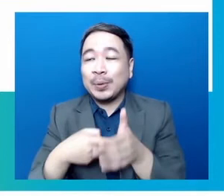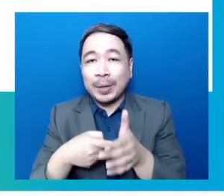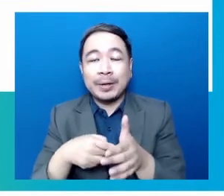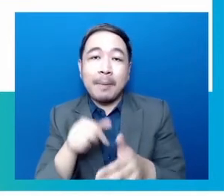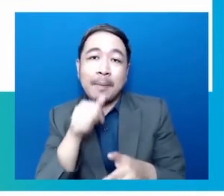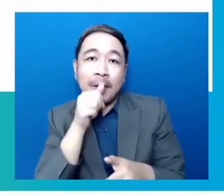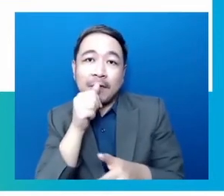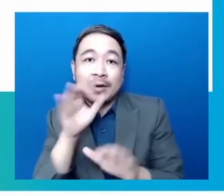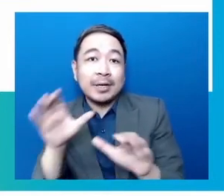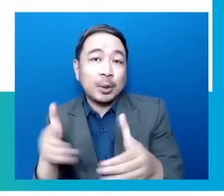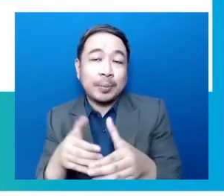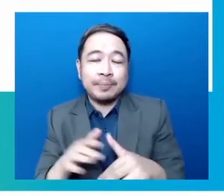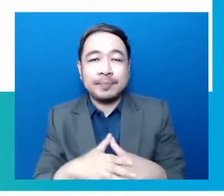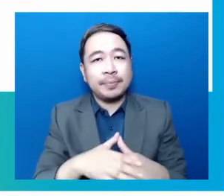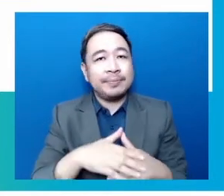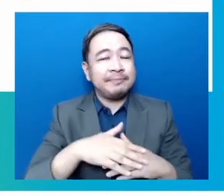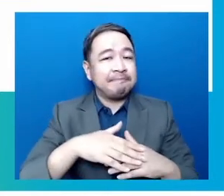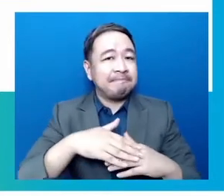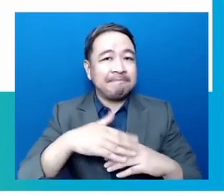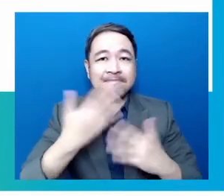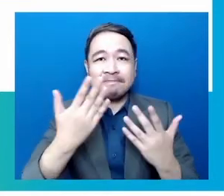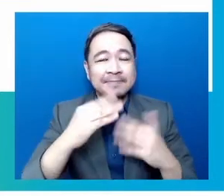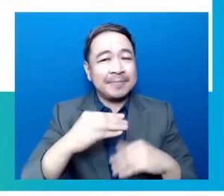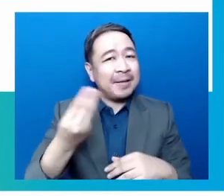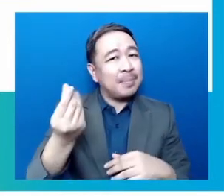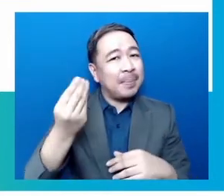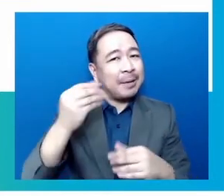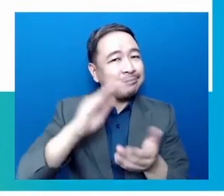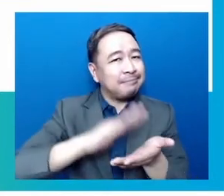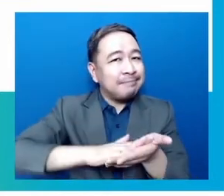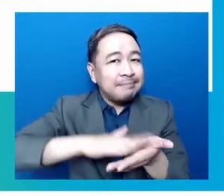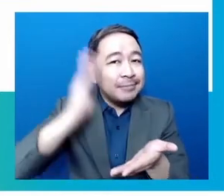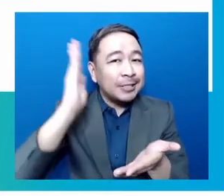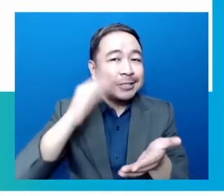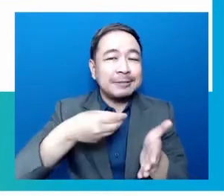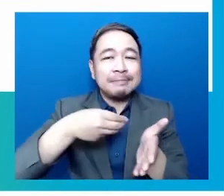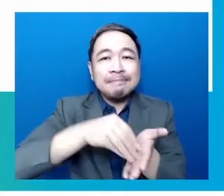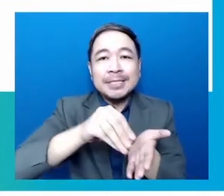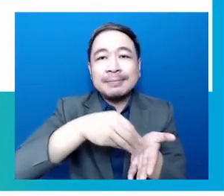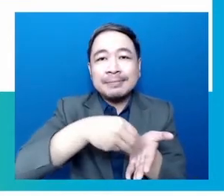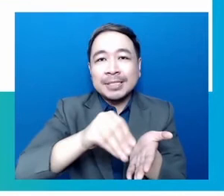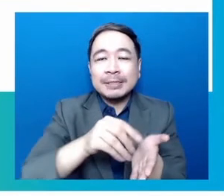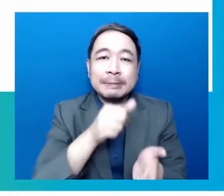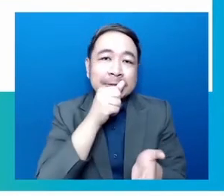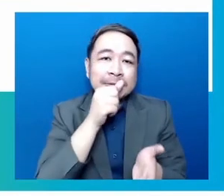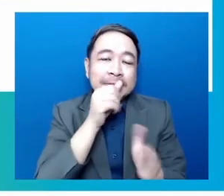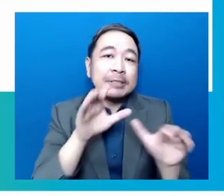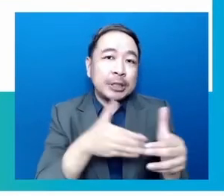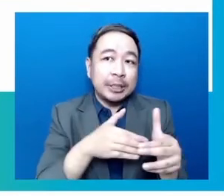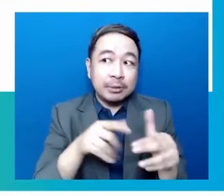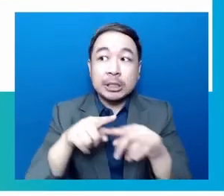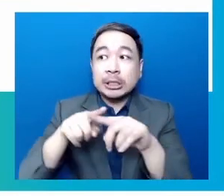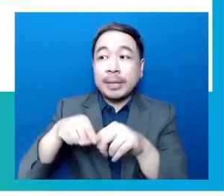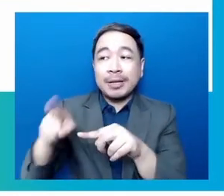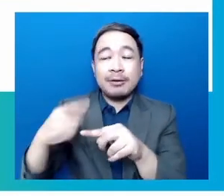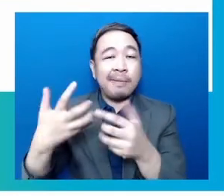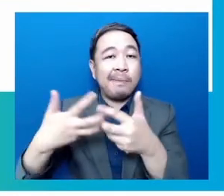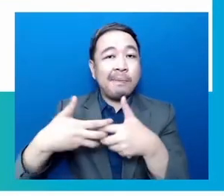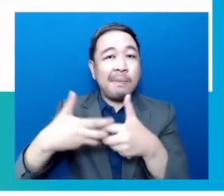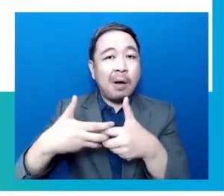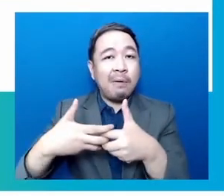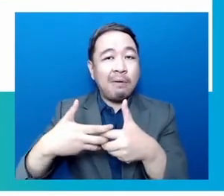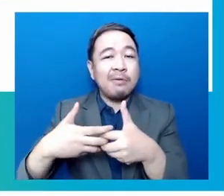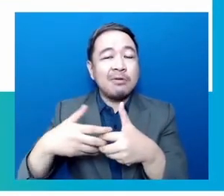price of electricity purchased from the private sector and capacity surge for the idle power plants are major